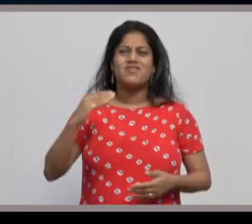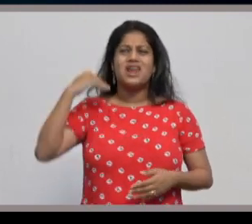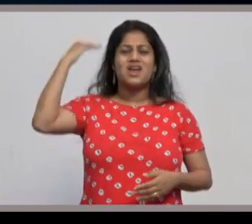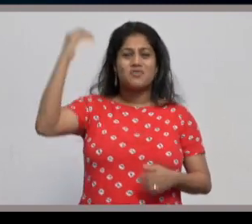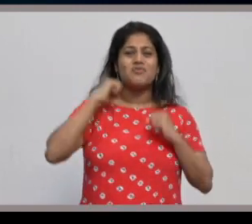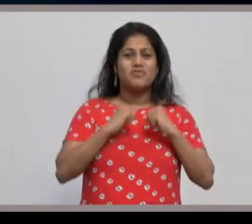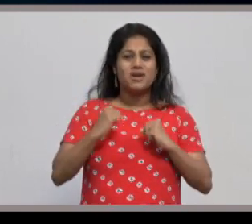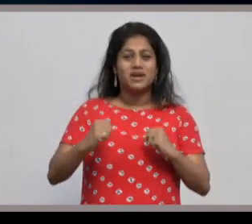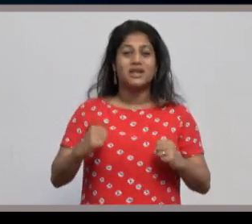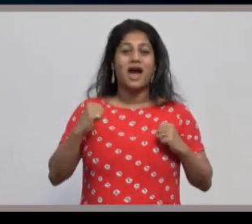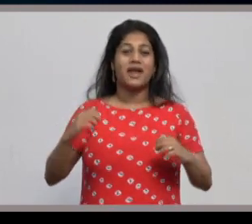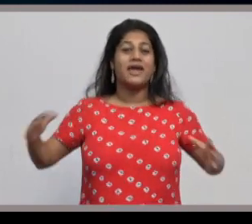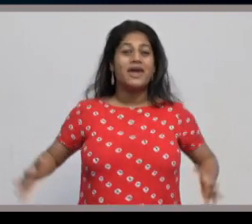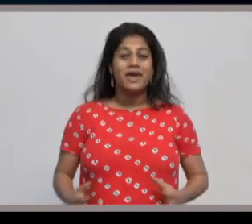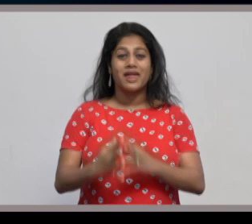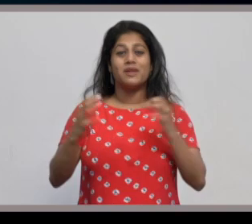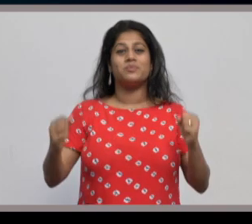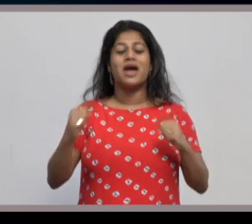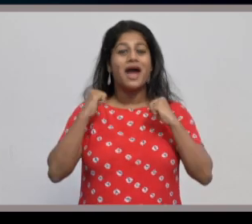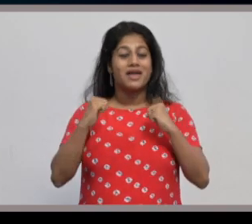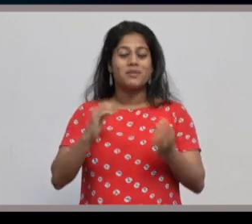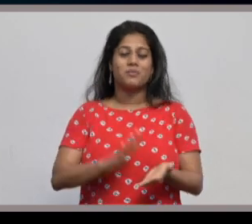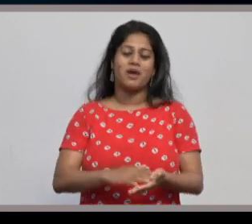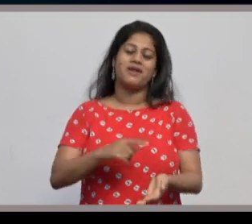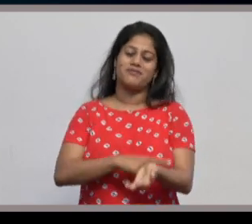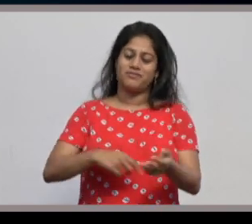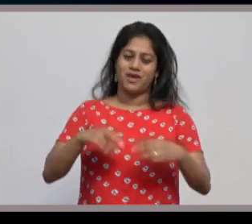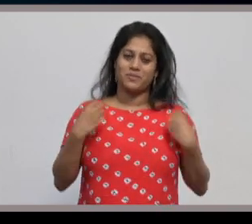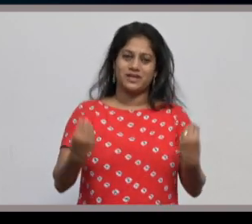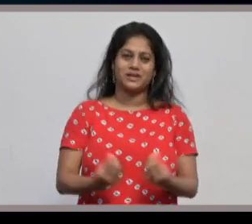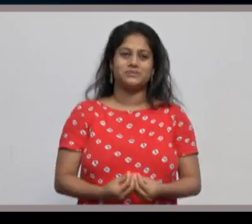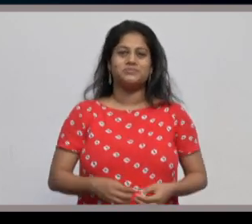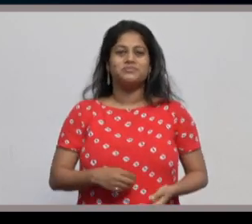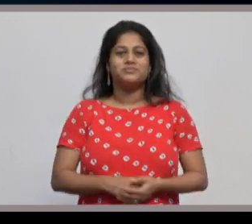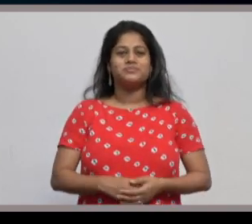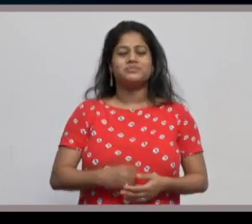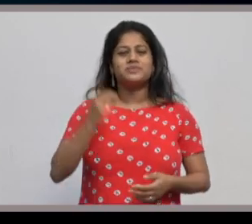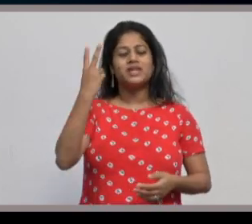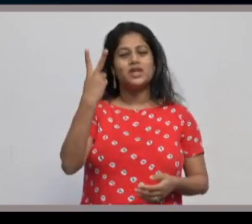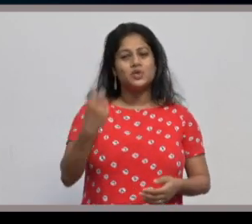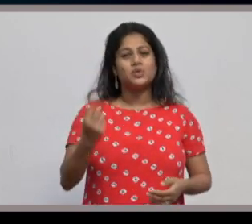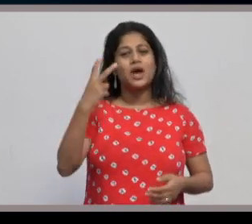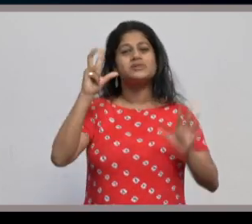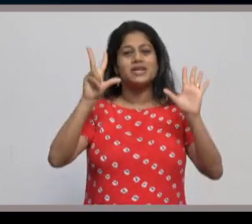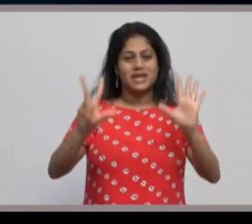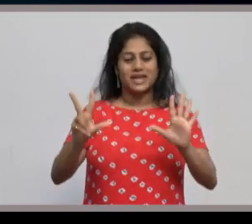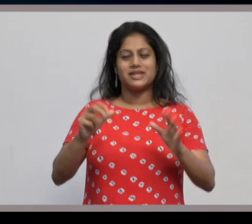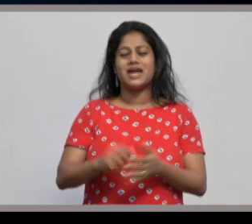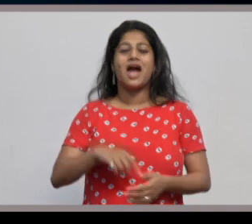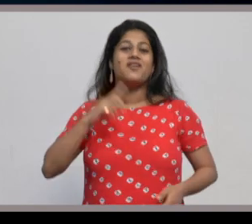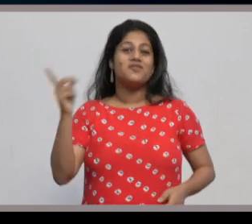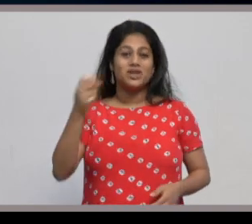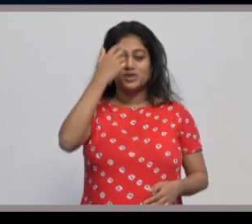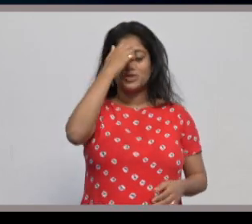I worked in many industries and acquired a wealth of knowledge in different spheres. In 2008, A friend took me